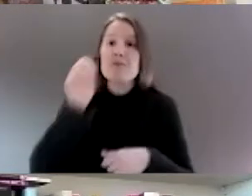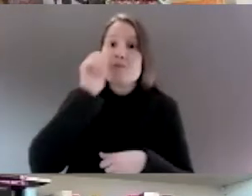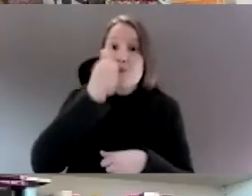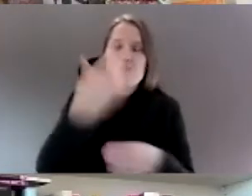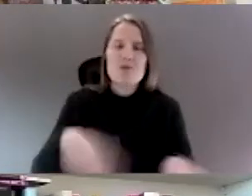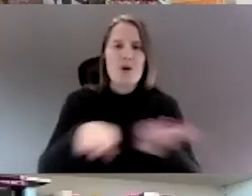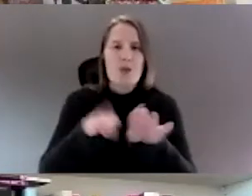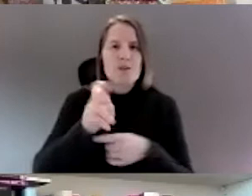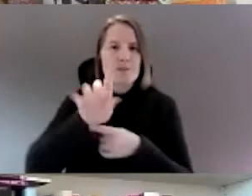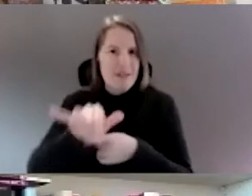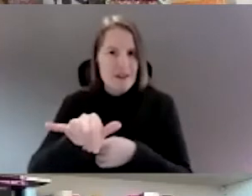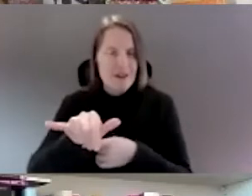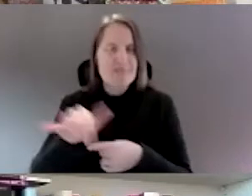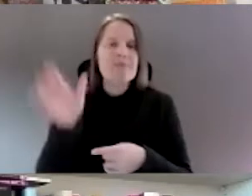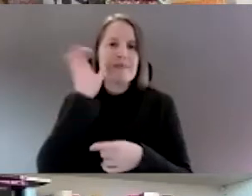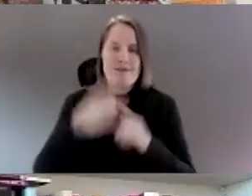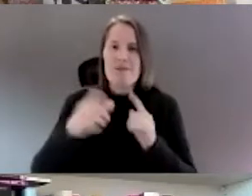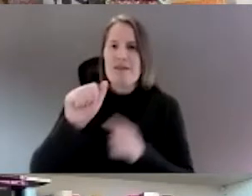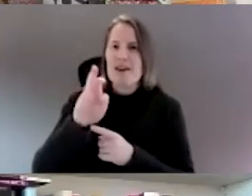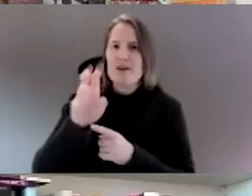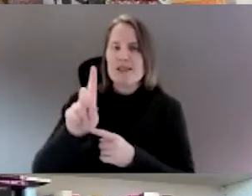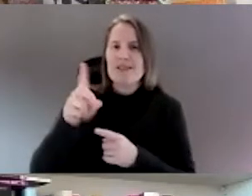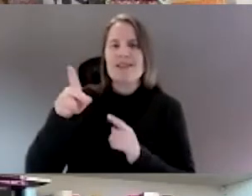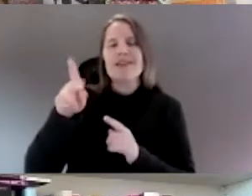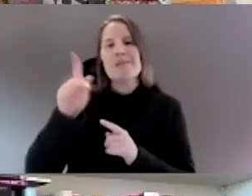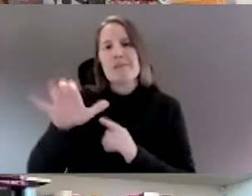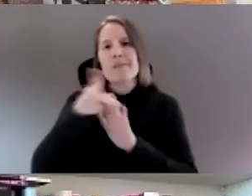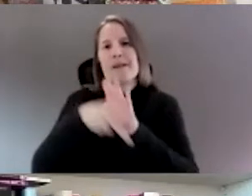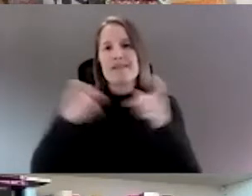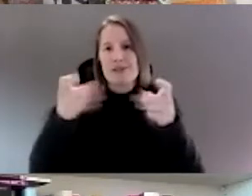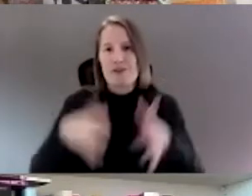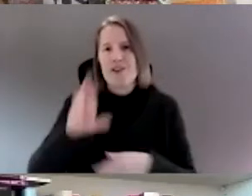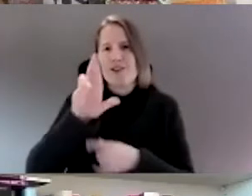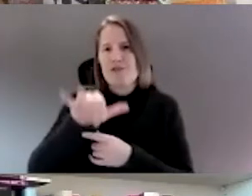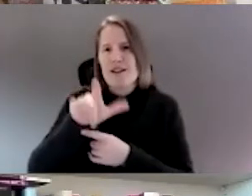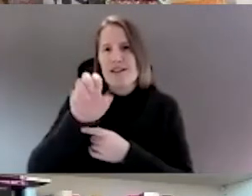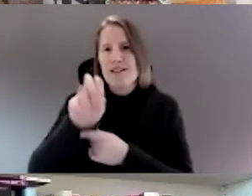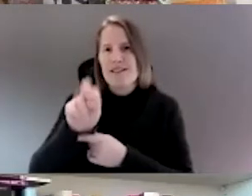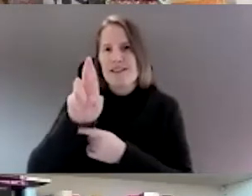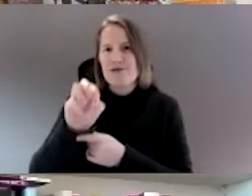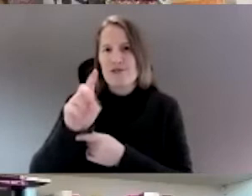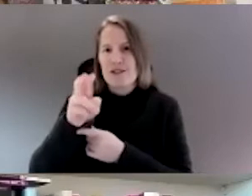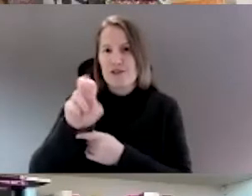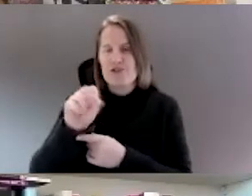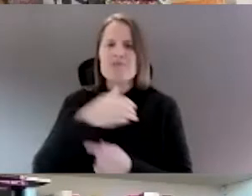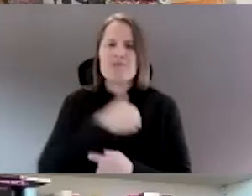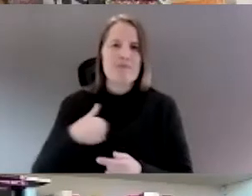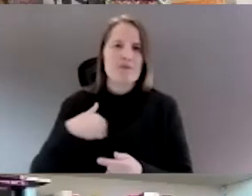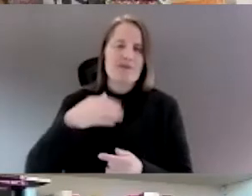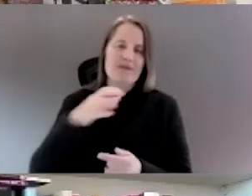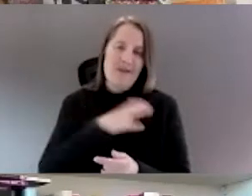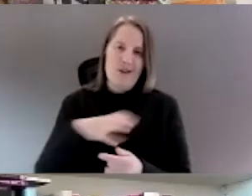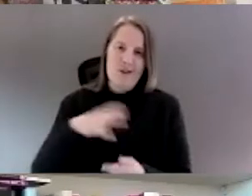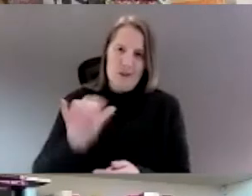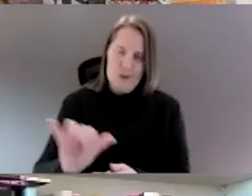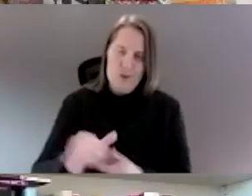from AUCD's Public Policy Director, Rylan Rogers, and members of Congress. Don't forget that virtual